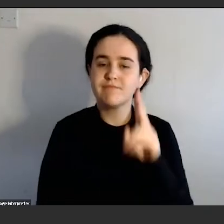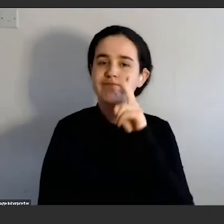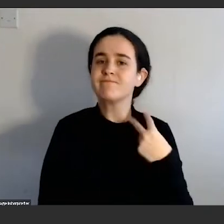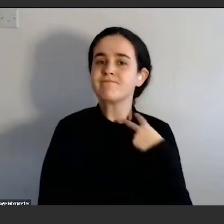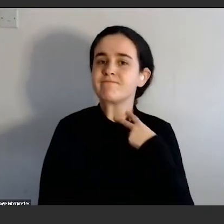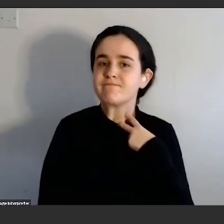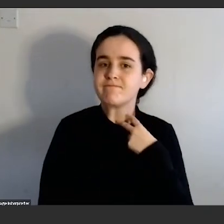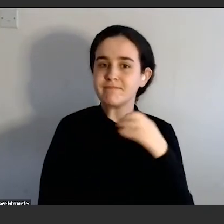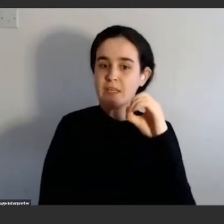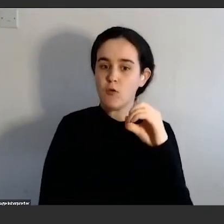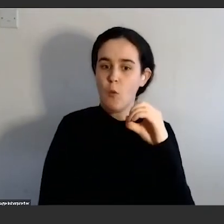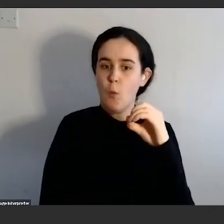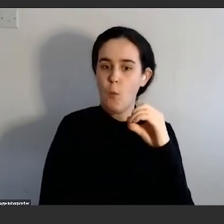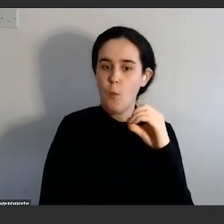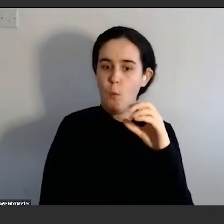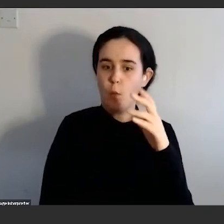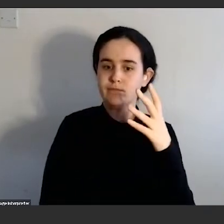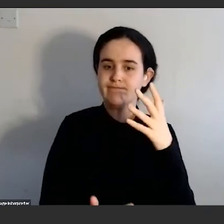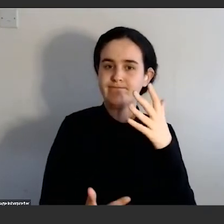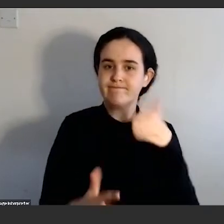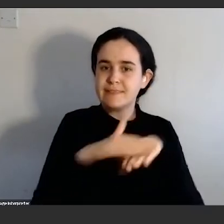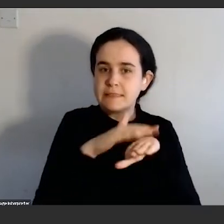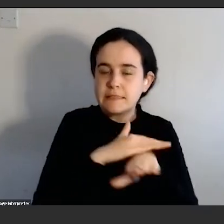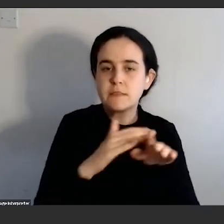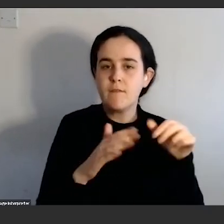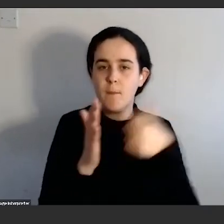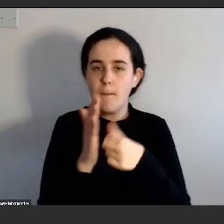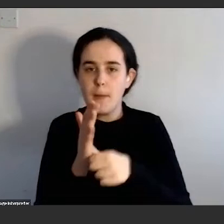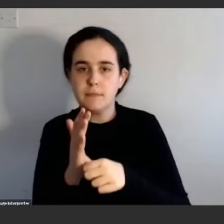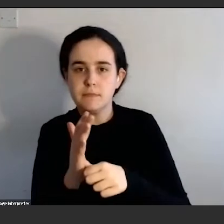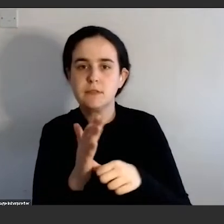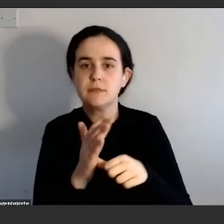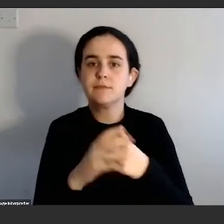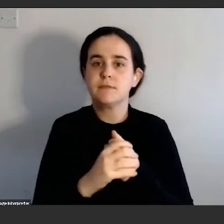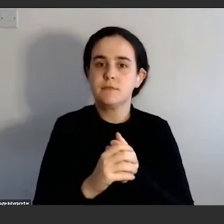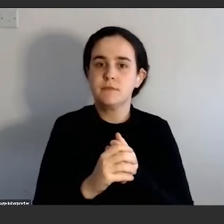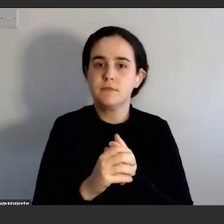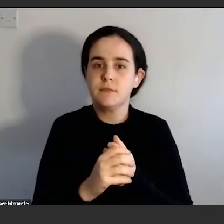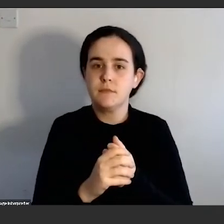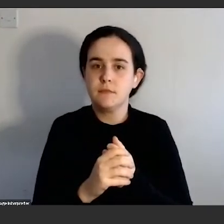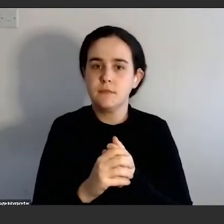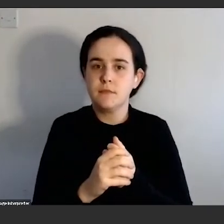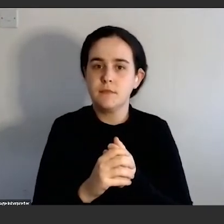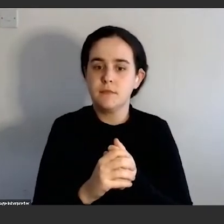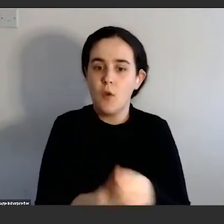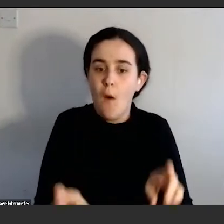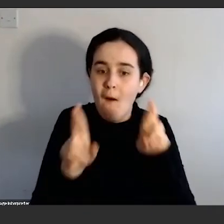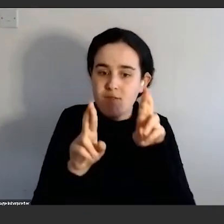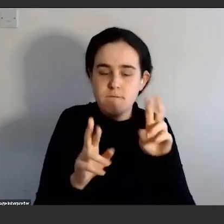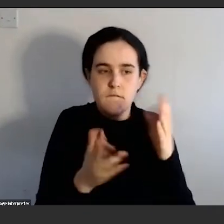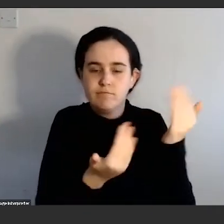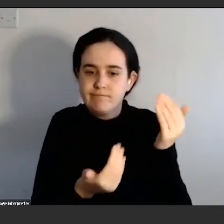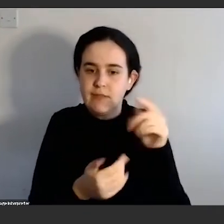time left in our program to see if we can get you back, if we can fix the microphone for your interpreter. We see you signing,